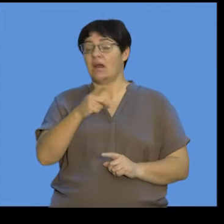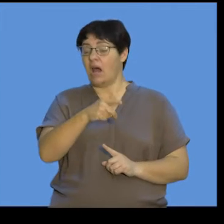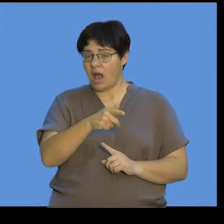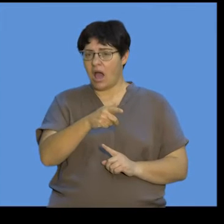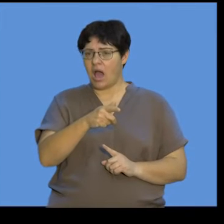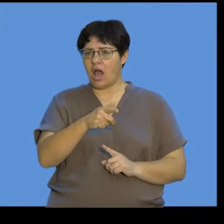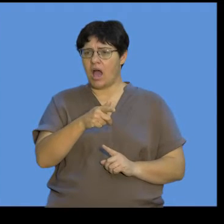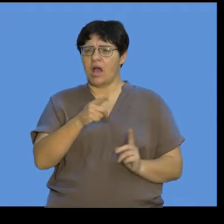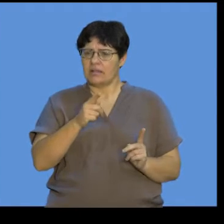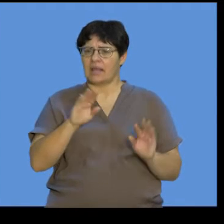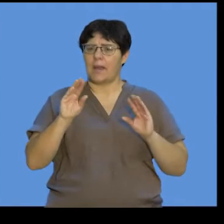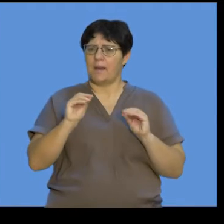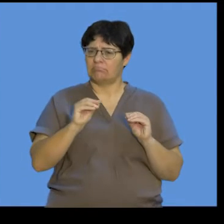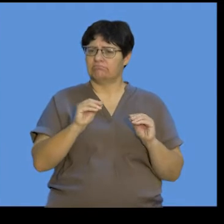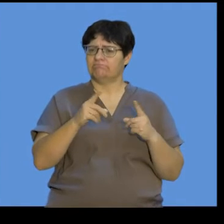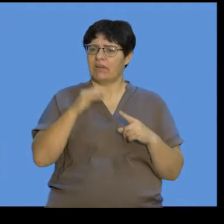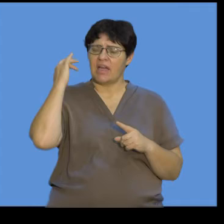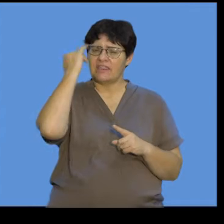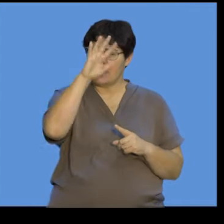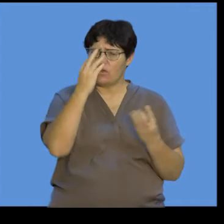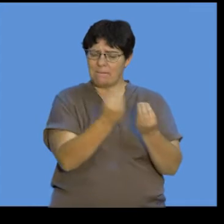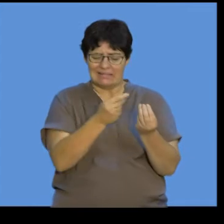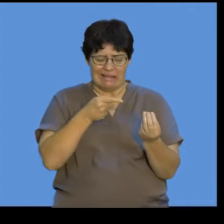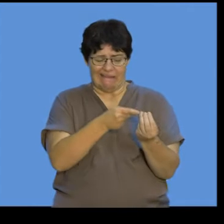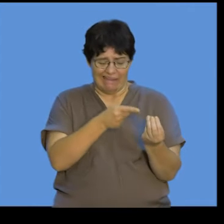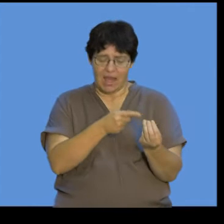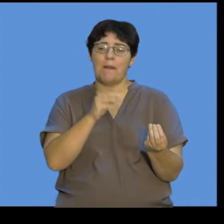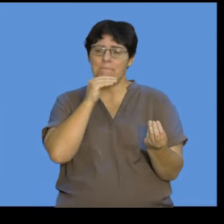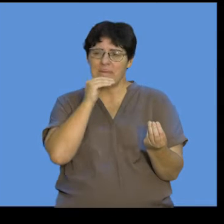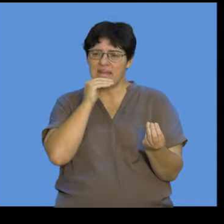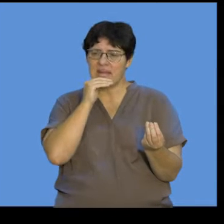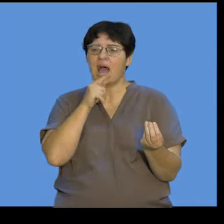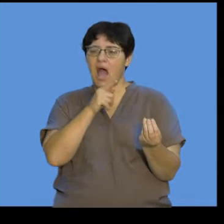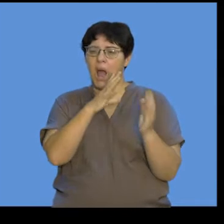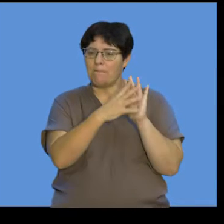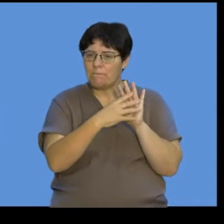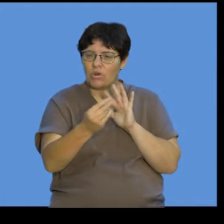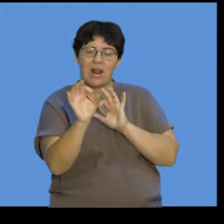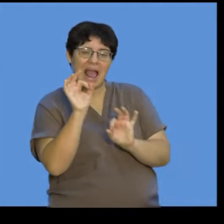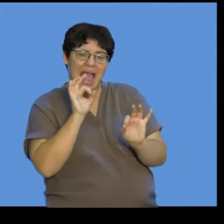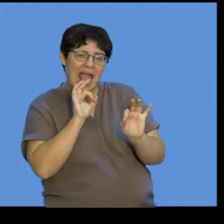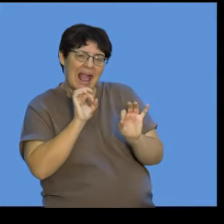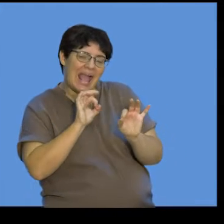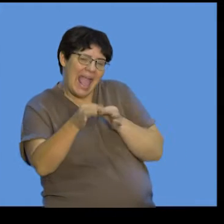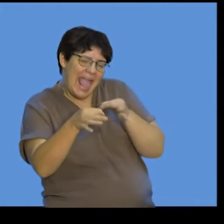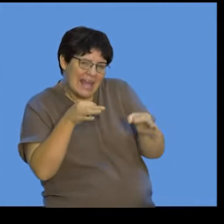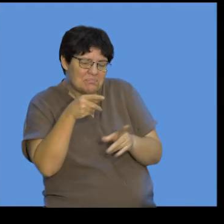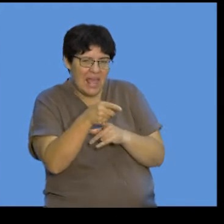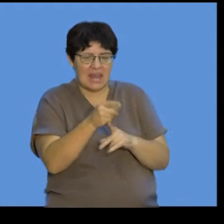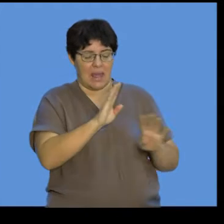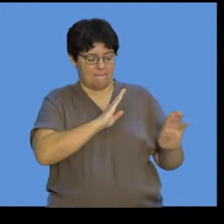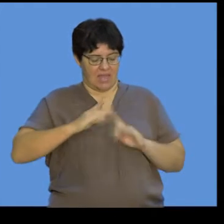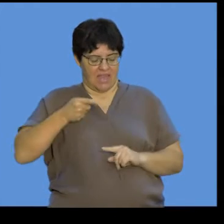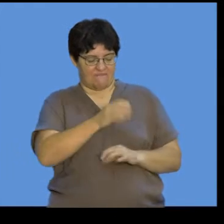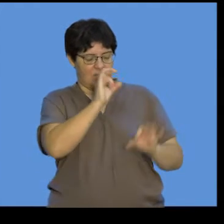the behavior of particle, nature of matter. So we want to understand, the nature of matter with